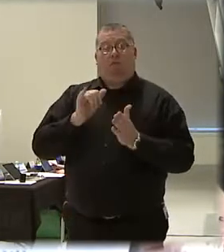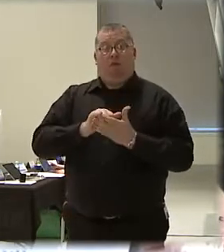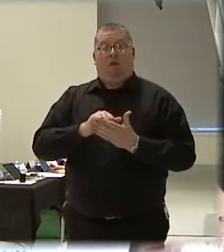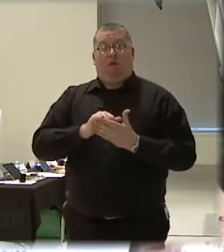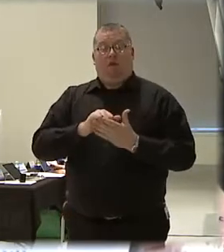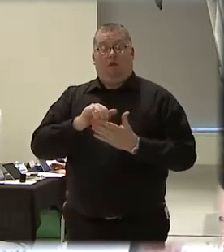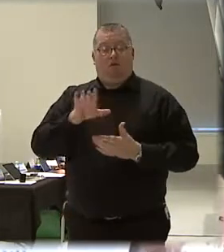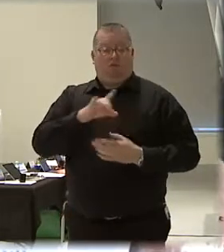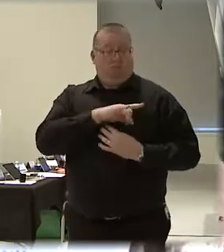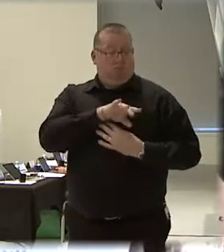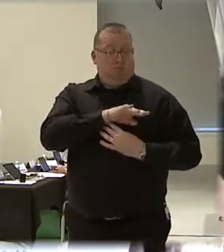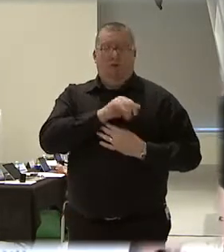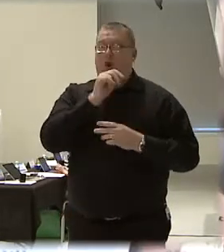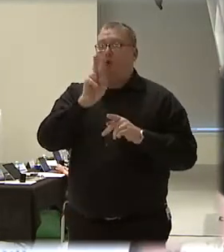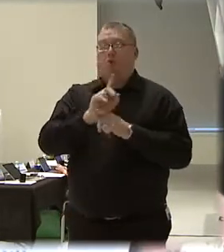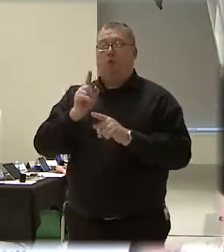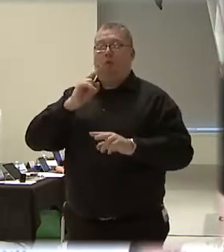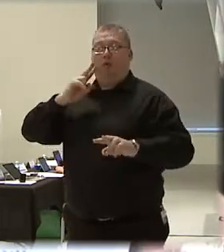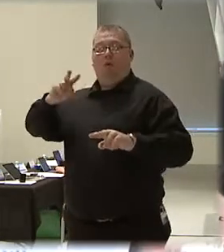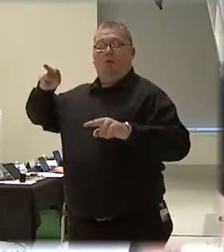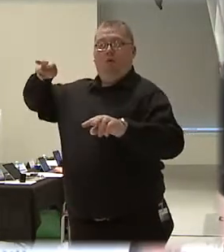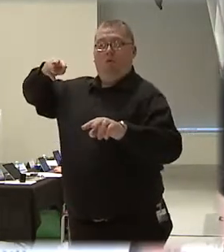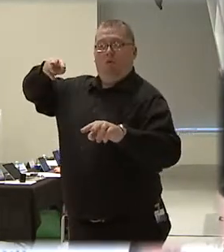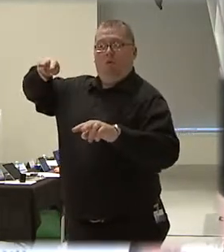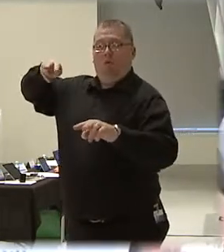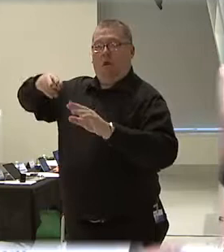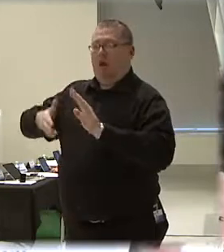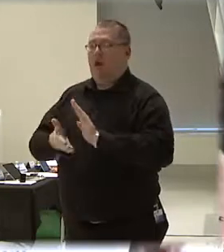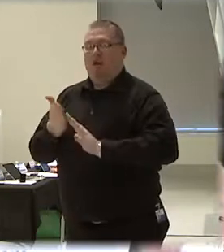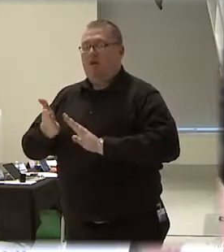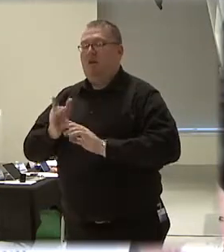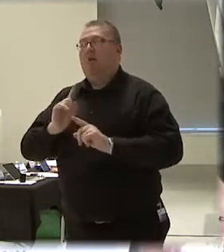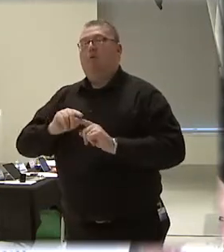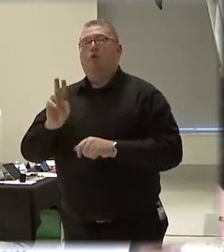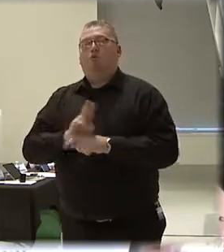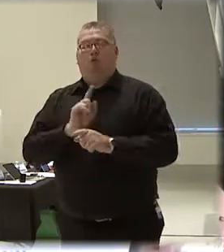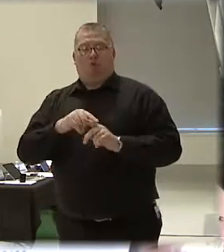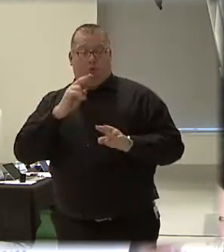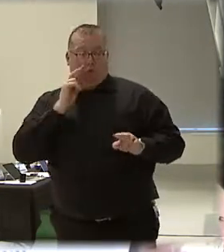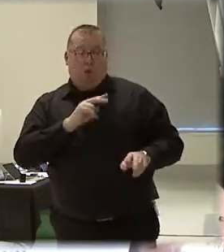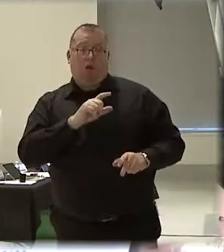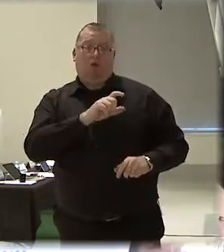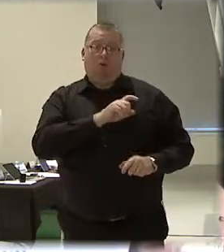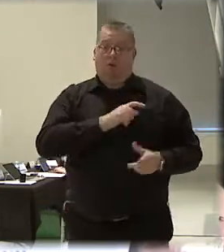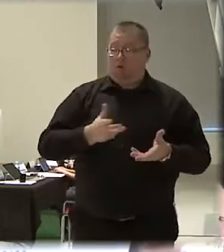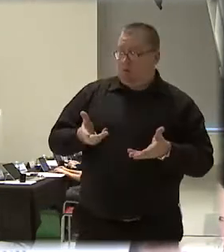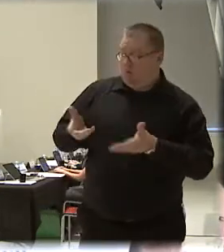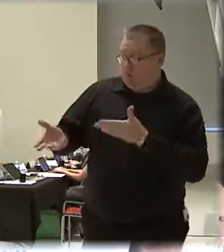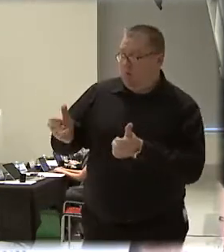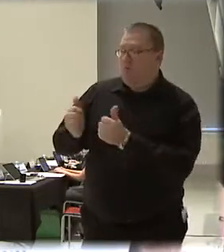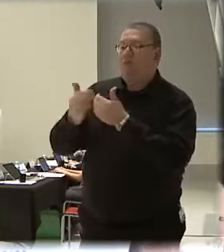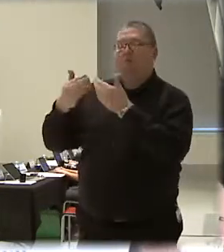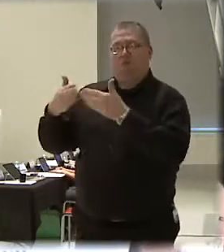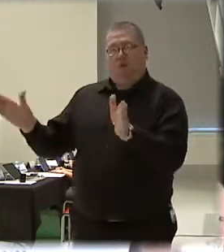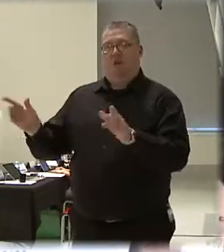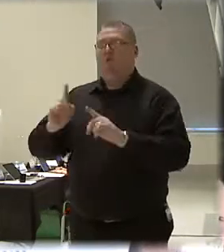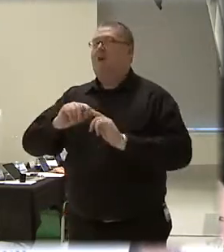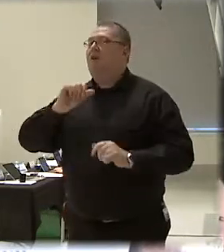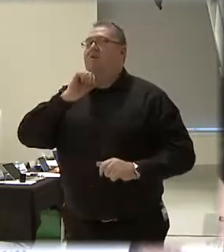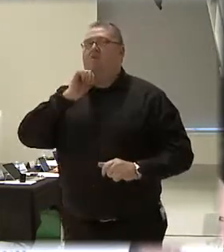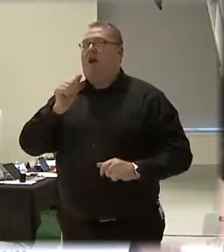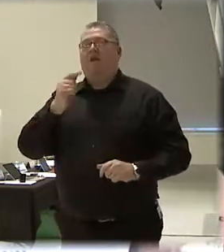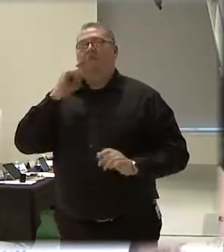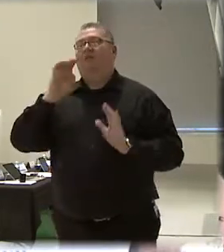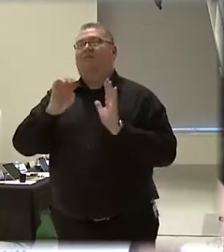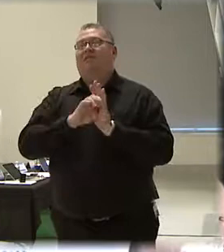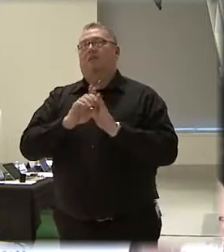be used in surveillance operations and that they will be used to monitor law enforcement interactions with the public, but not, for example,